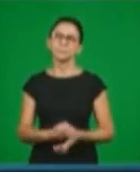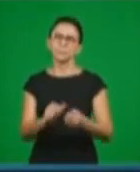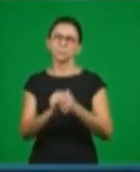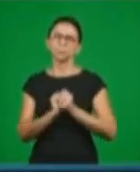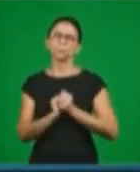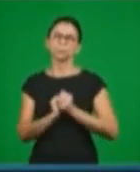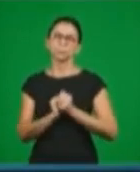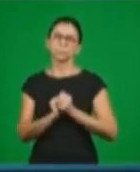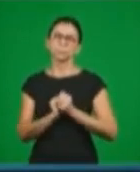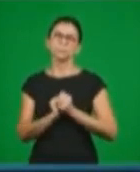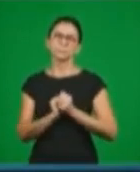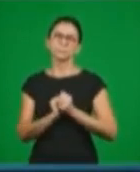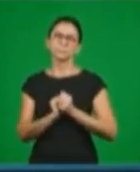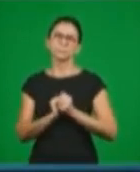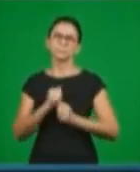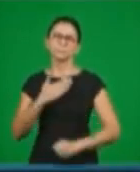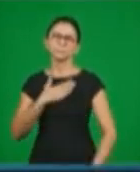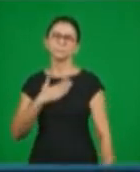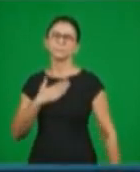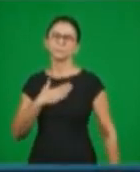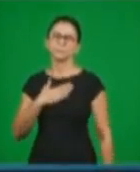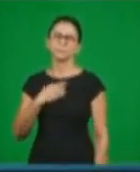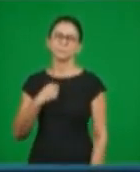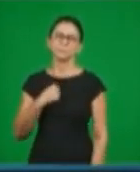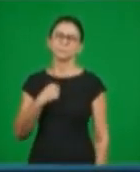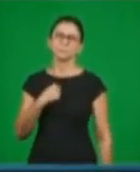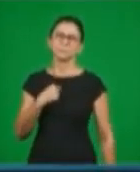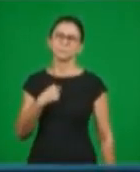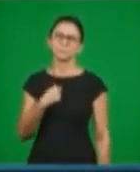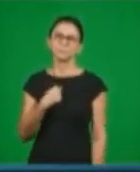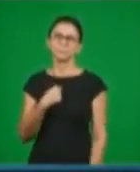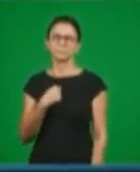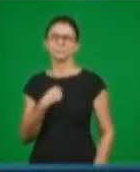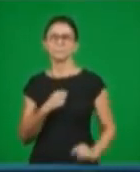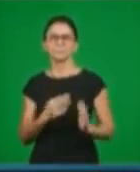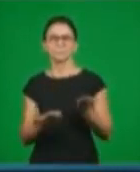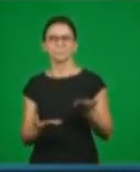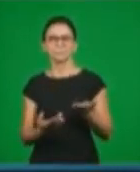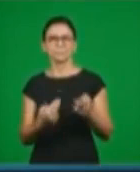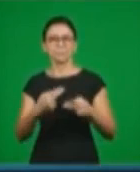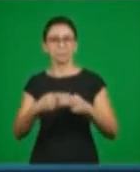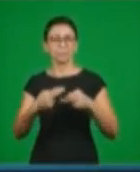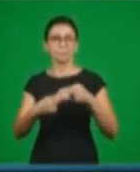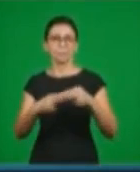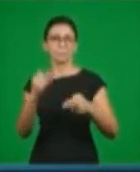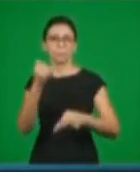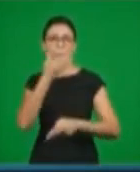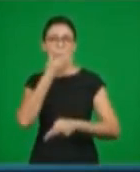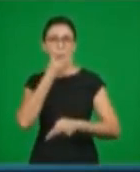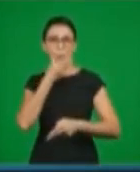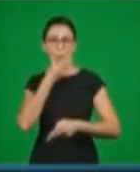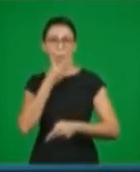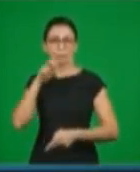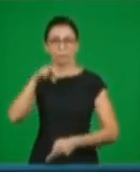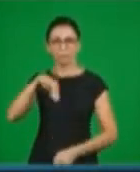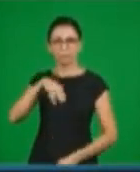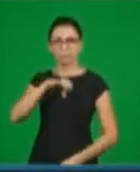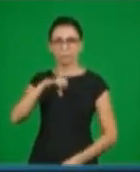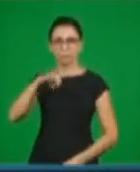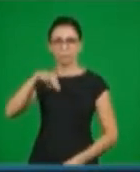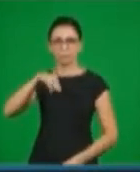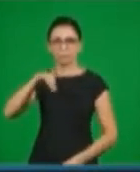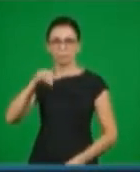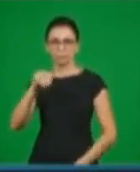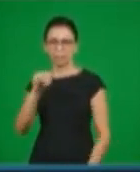with me, it was with them, the spirit. It was with me, the figure of Nehemiah.